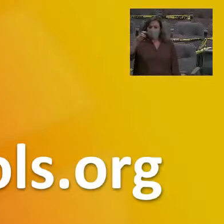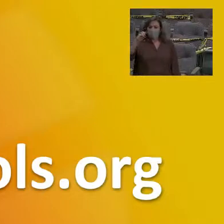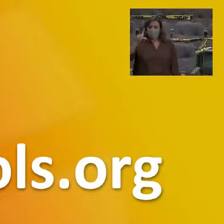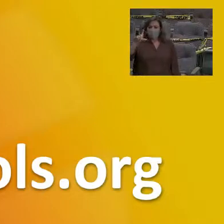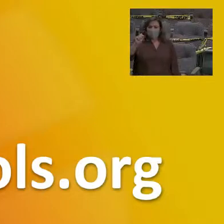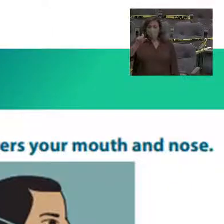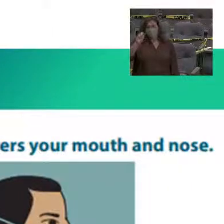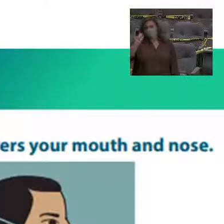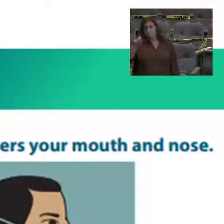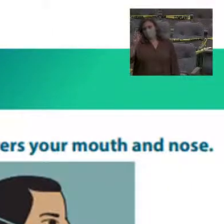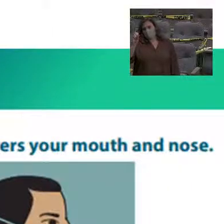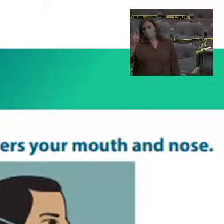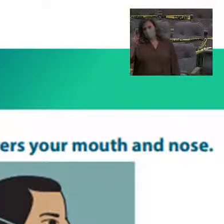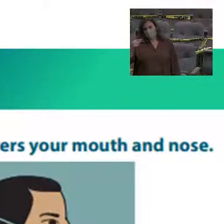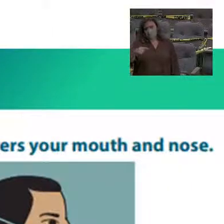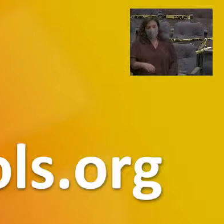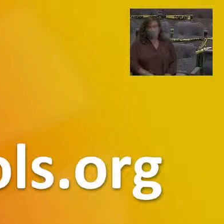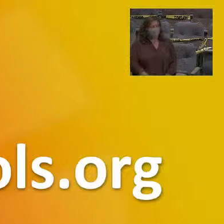www.docoschools.org.